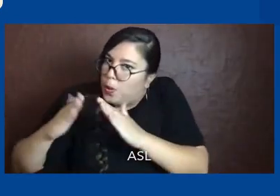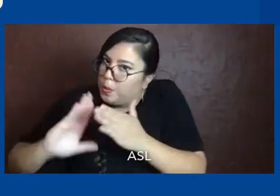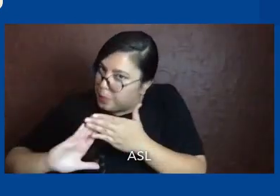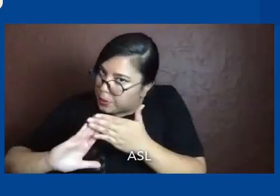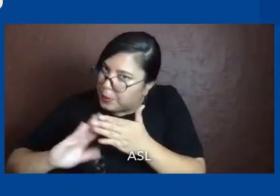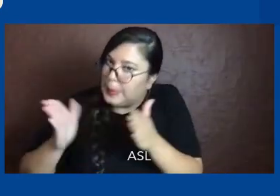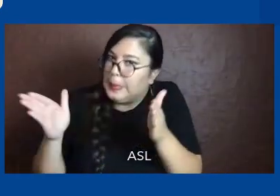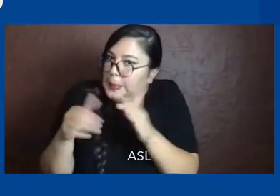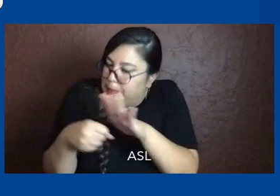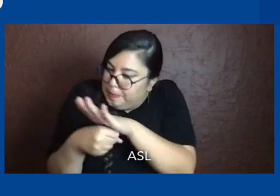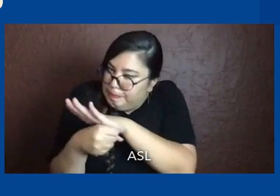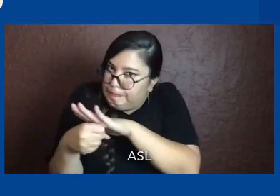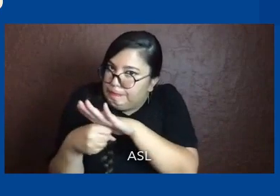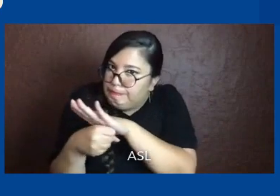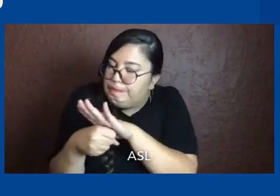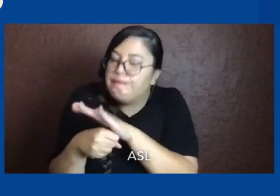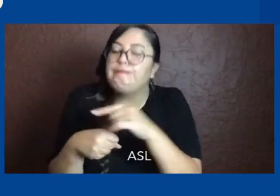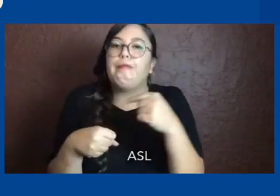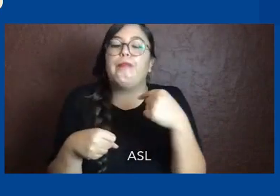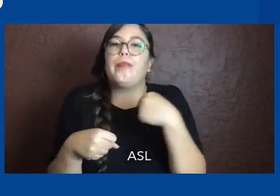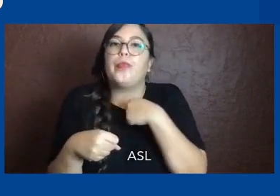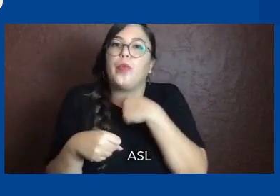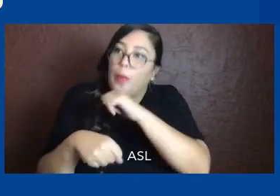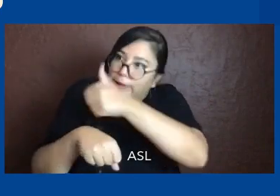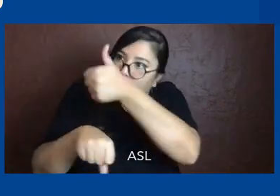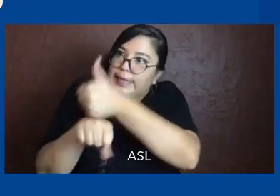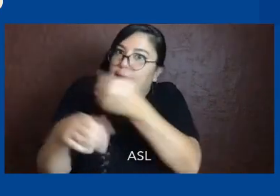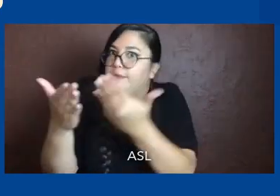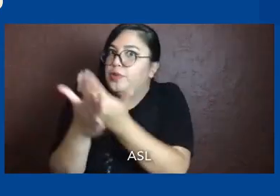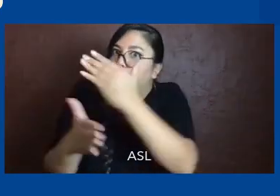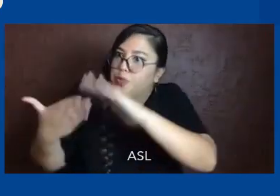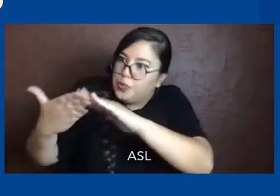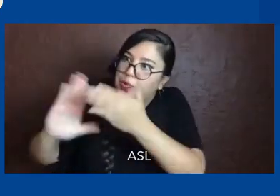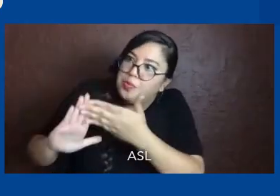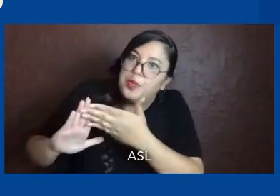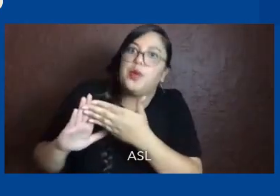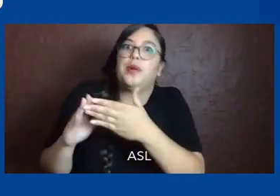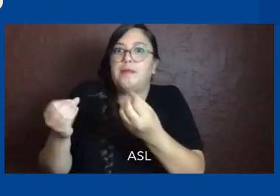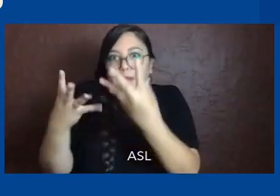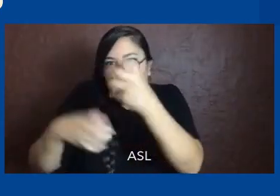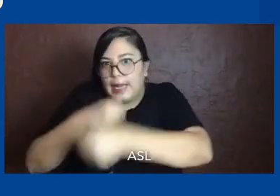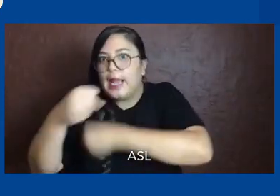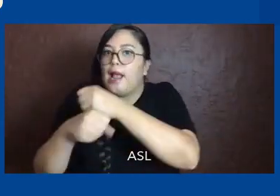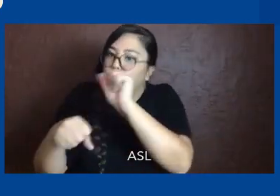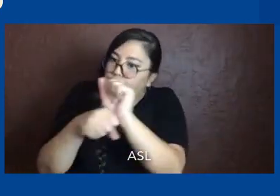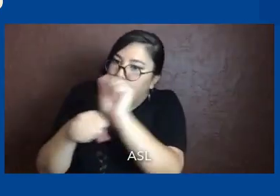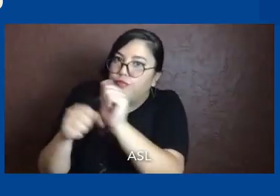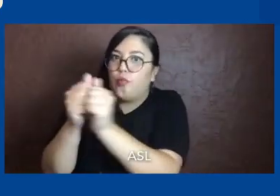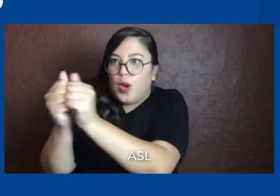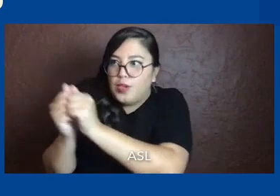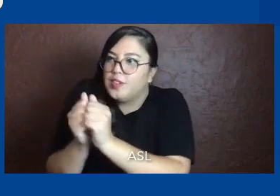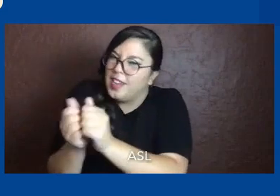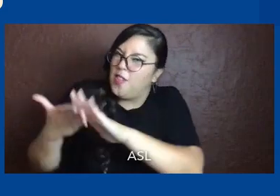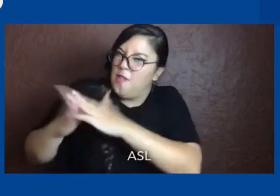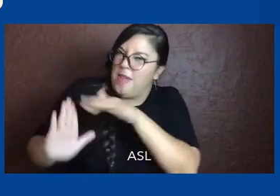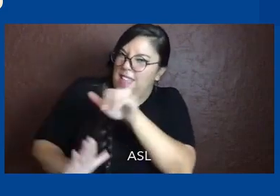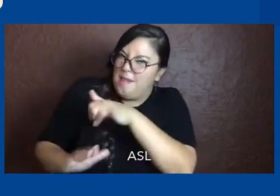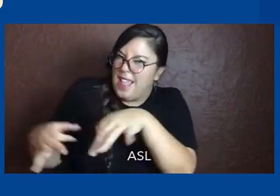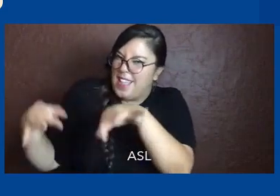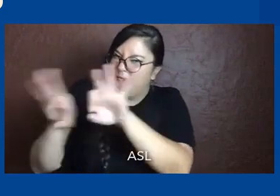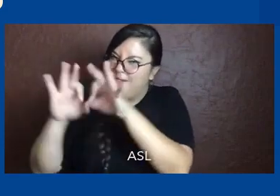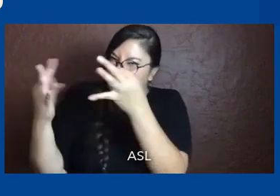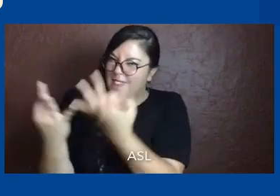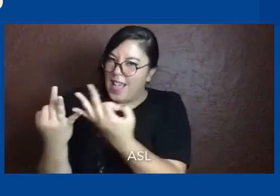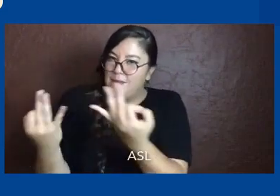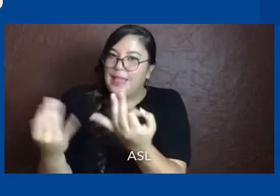we recreate those communities over and over again, and they kind of become a family, but they're very isolated from all the other communities. And